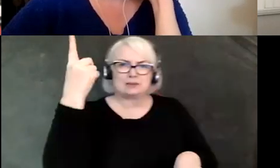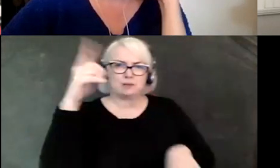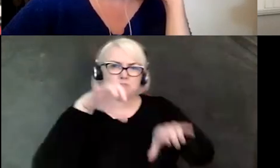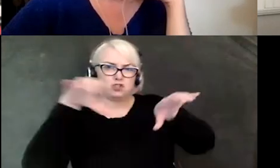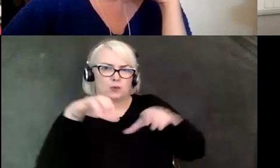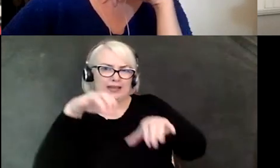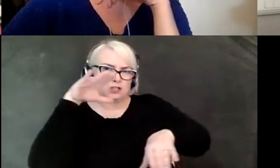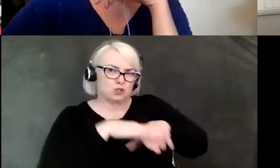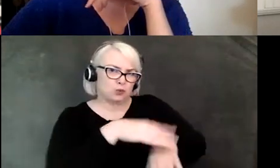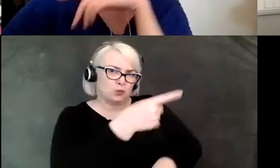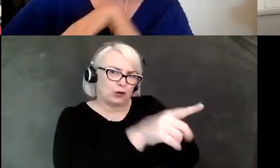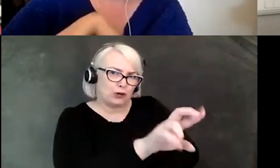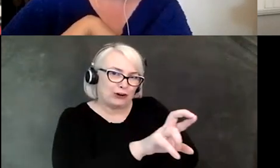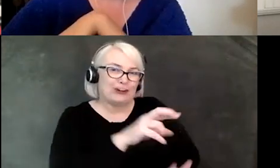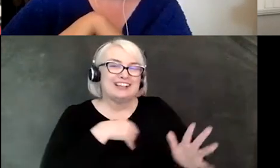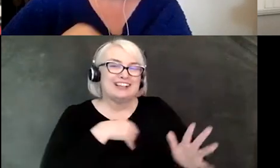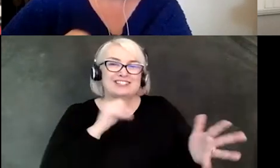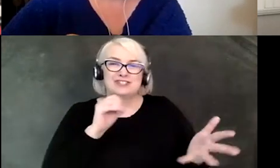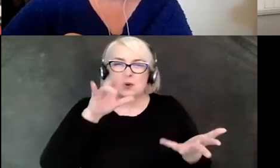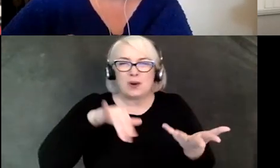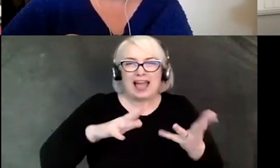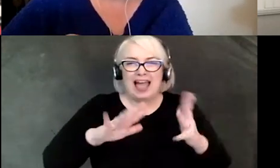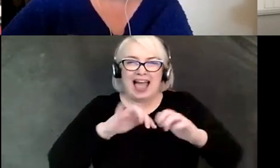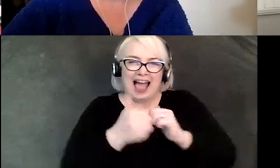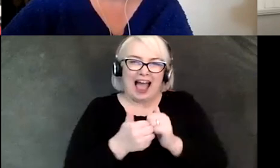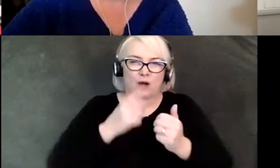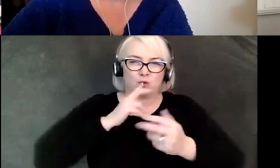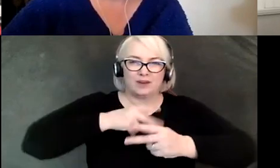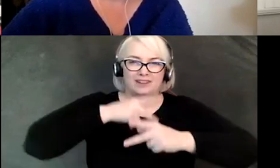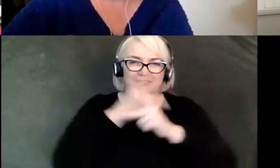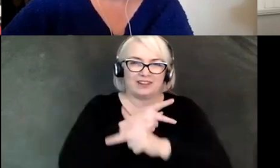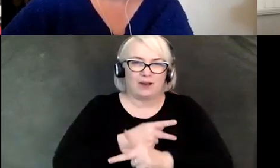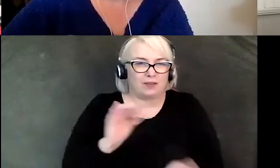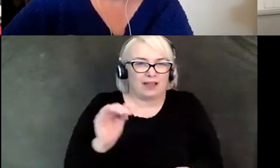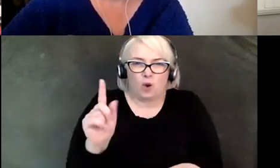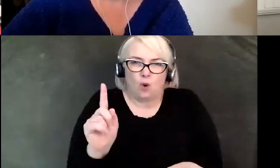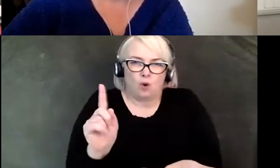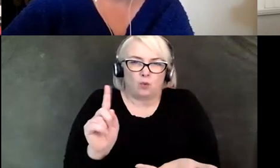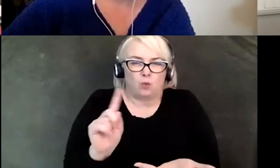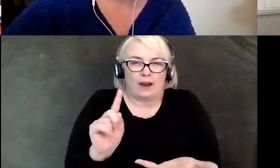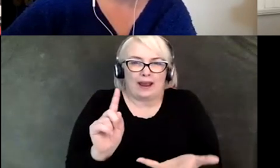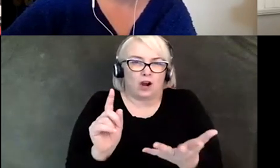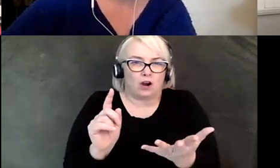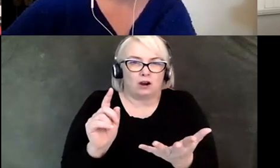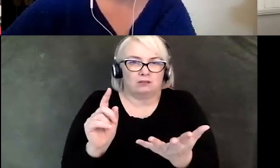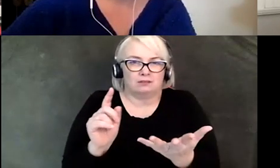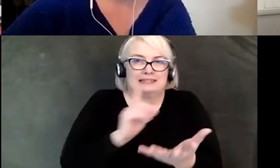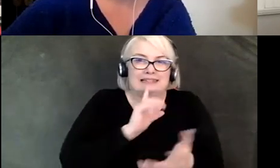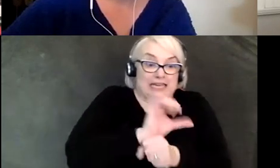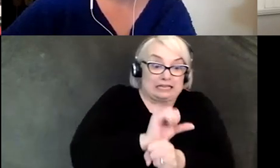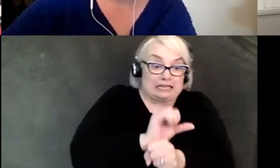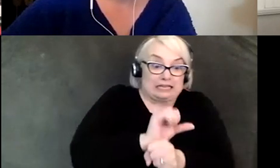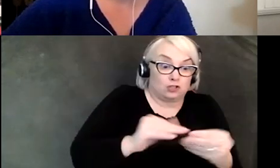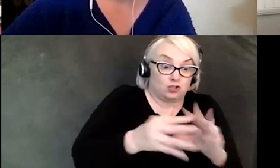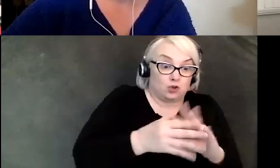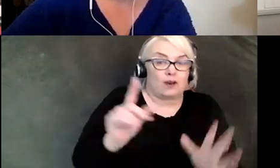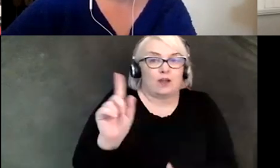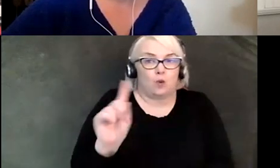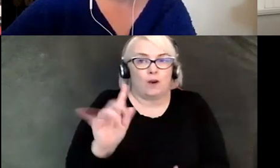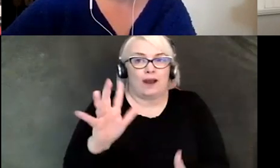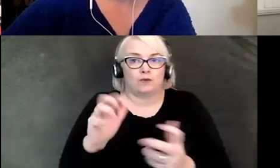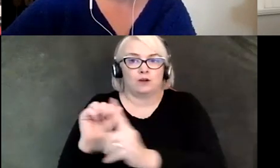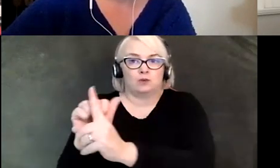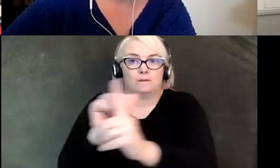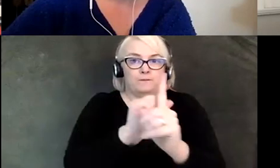those questions along the way? And where do we want our, our audience to be? Where are the red herrings? And we, you know, we had, we had a hard